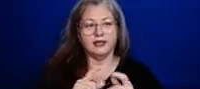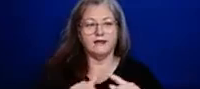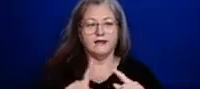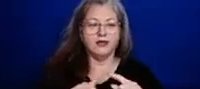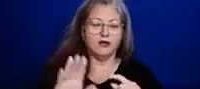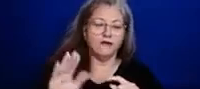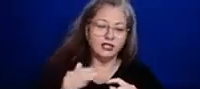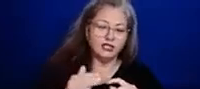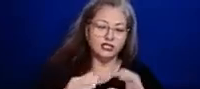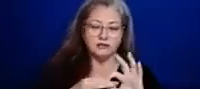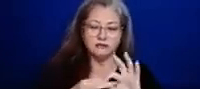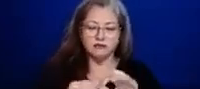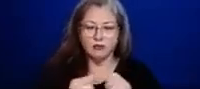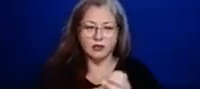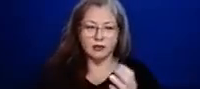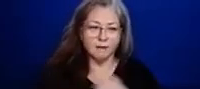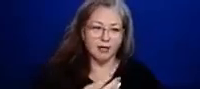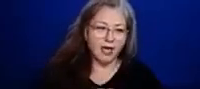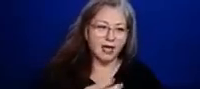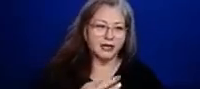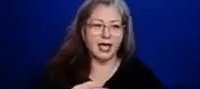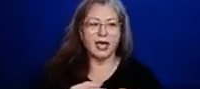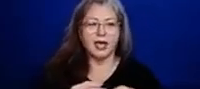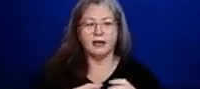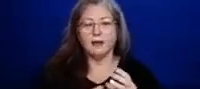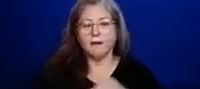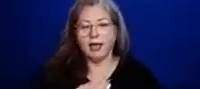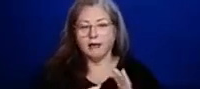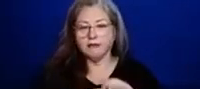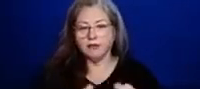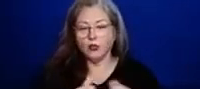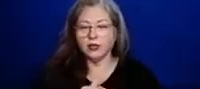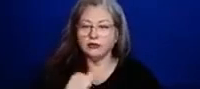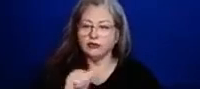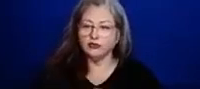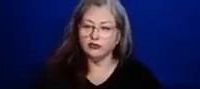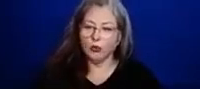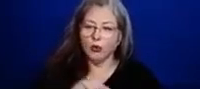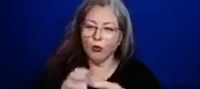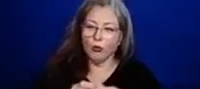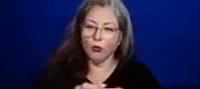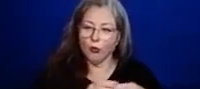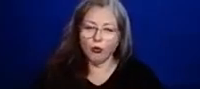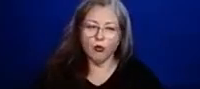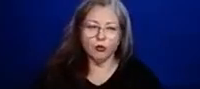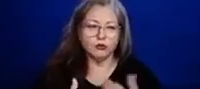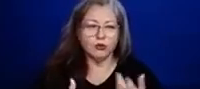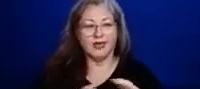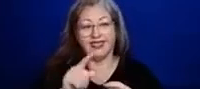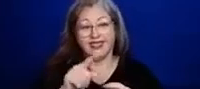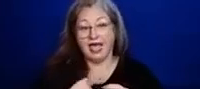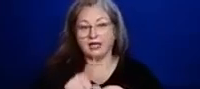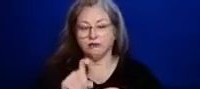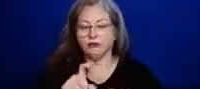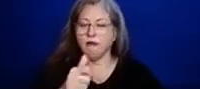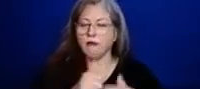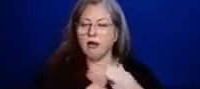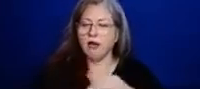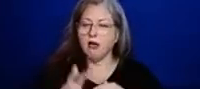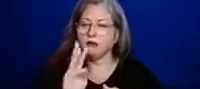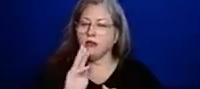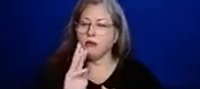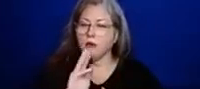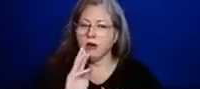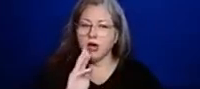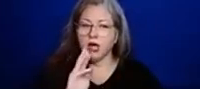are plants and plants also are stones and etc. So this is an underwater,